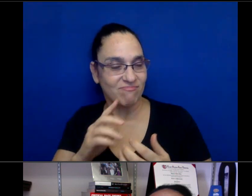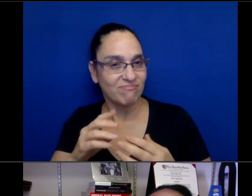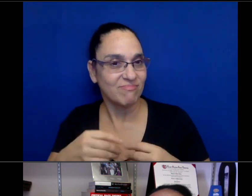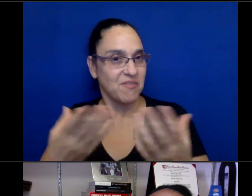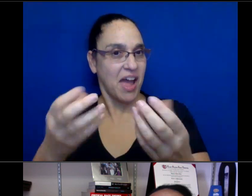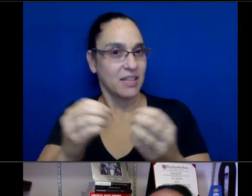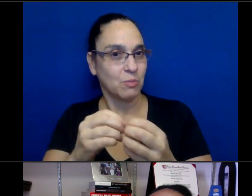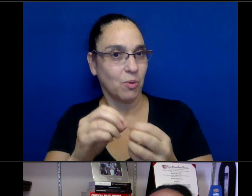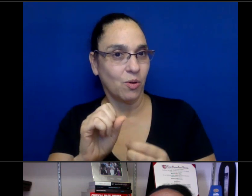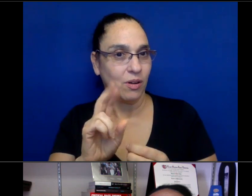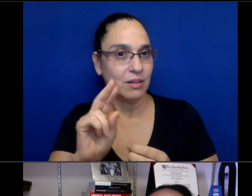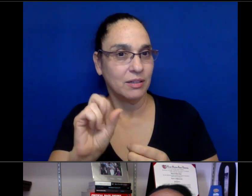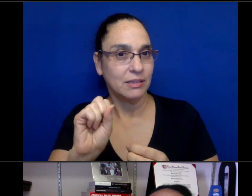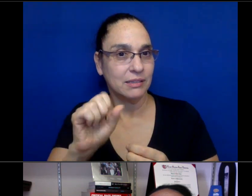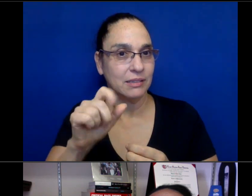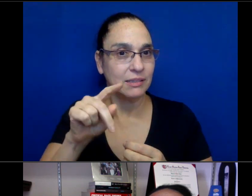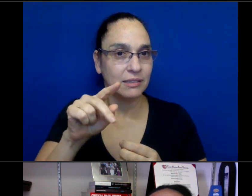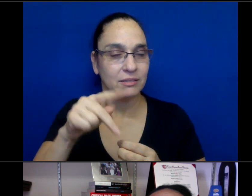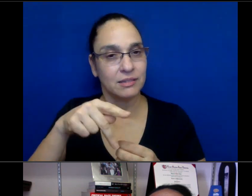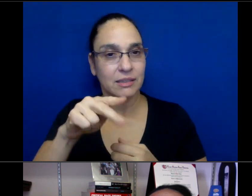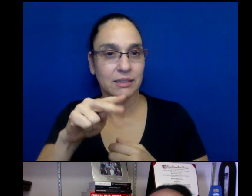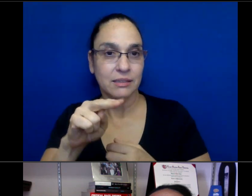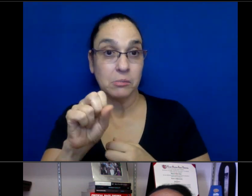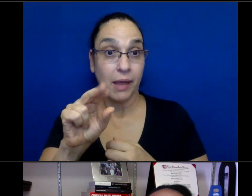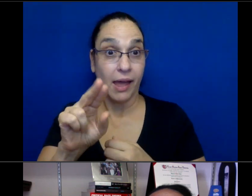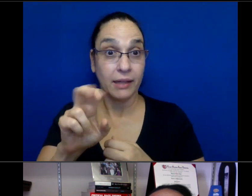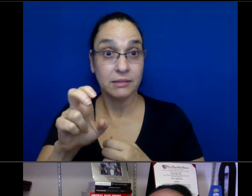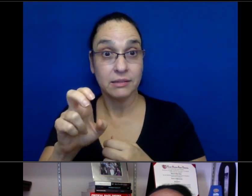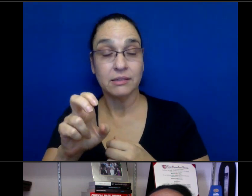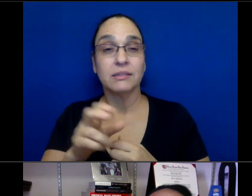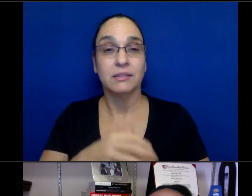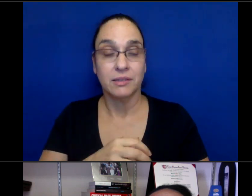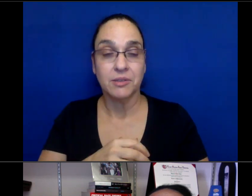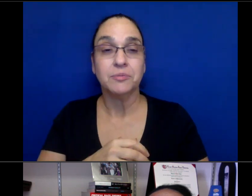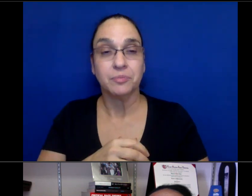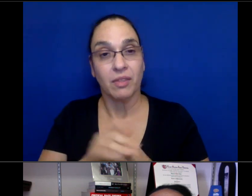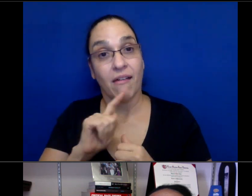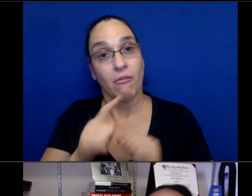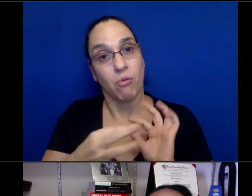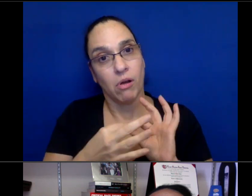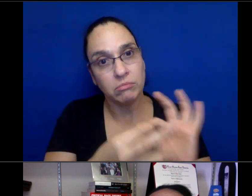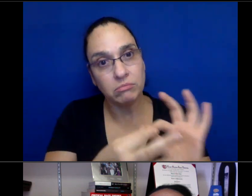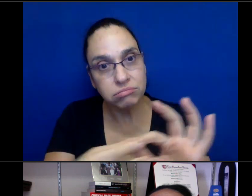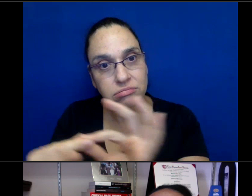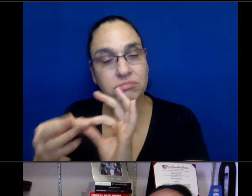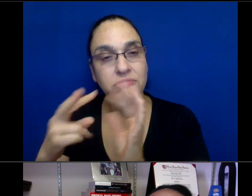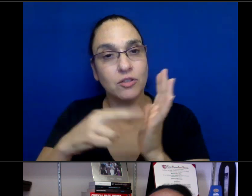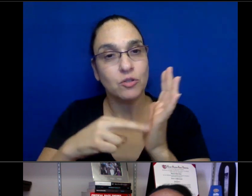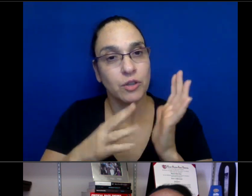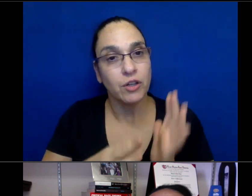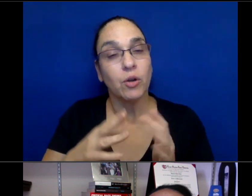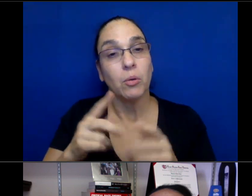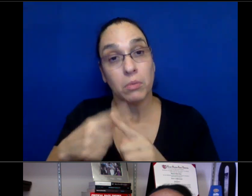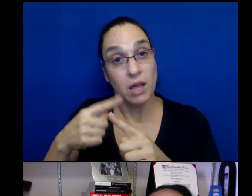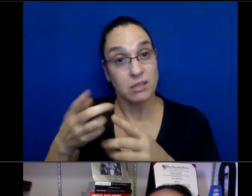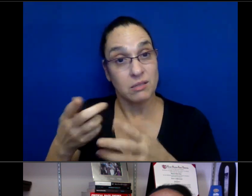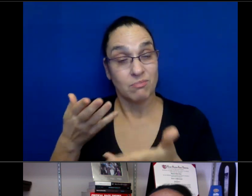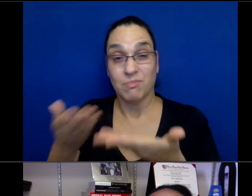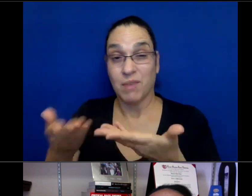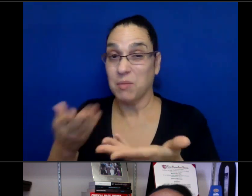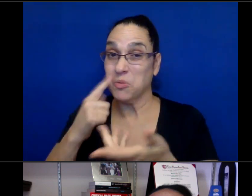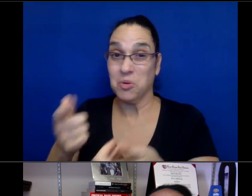hopefully entice the reader, a bit, but also lay out the relevance of work to people who may not be reading this work, or